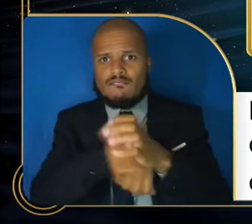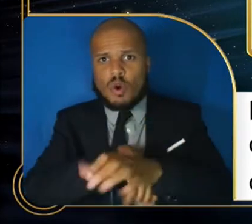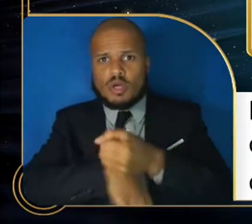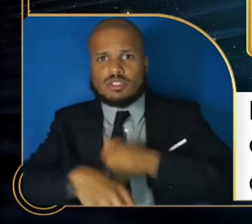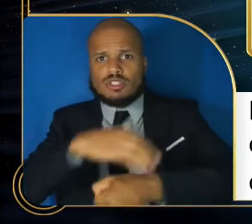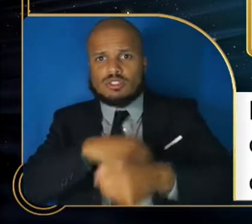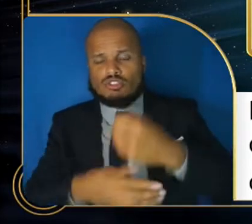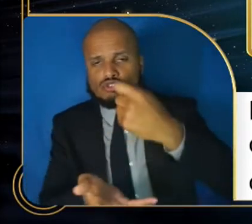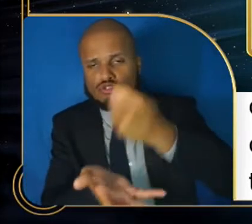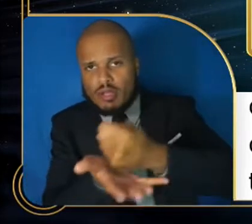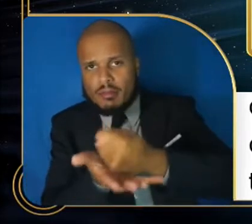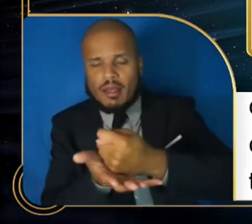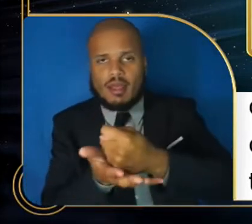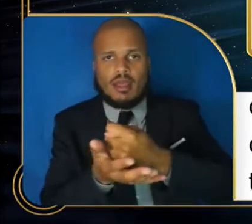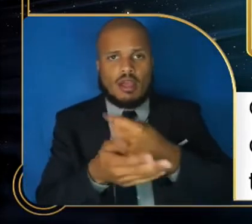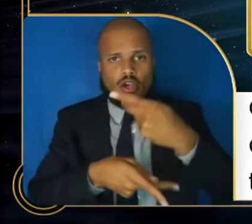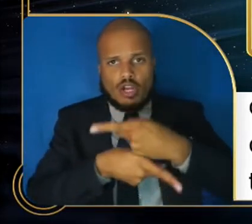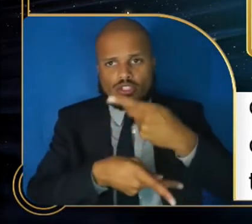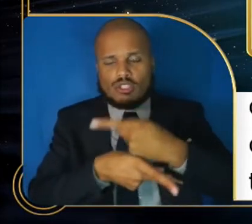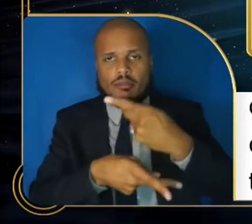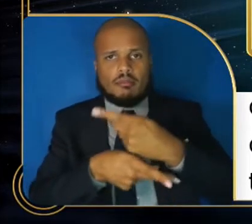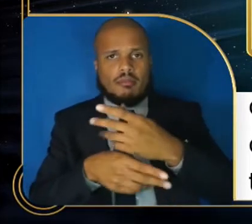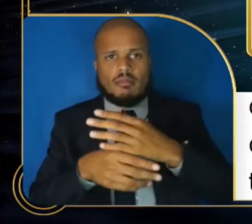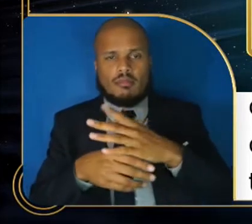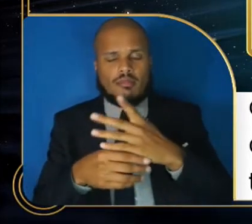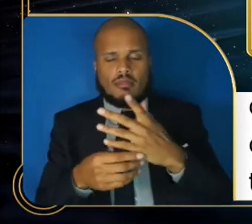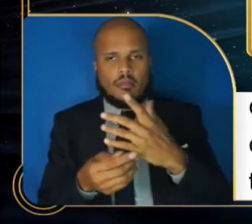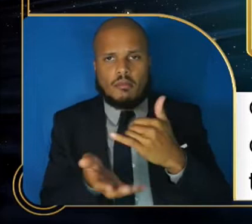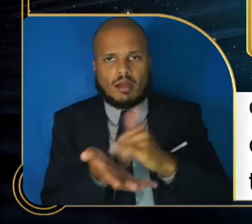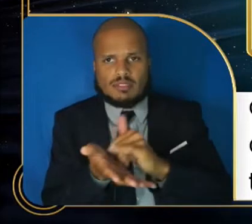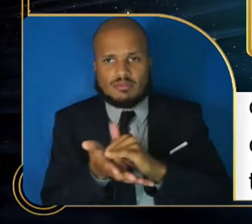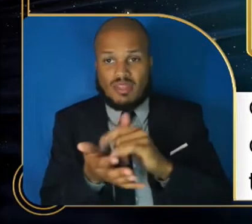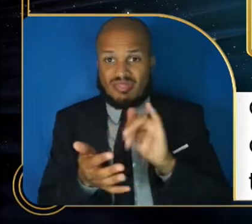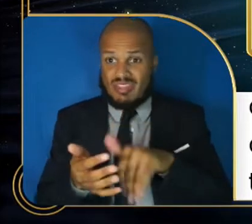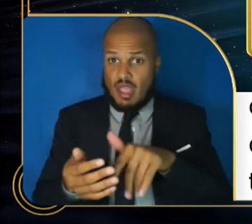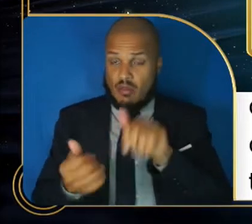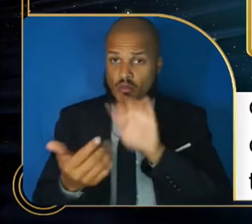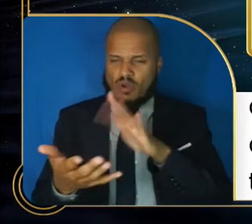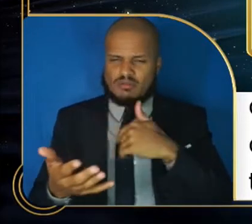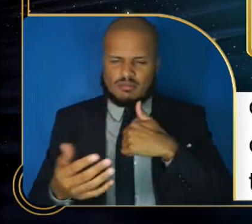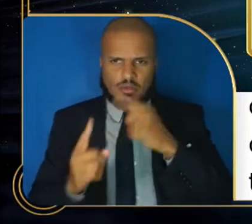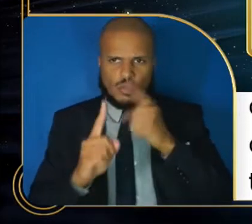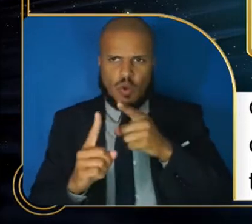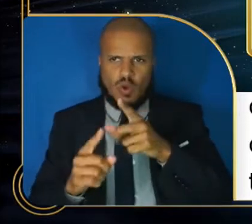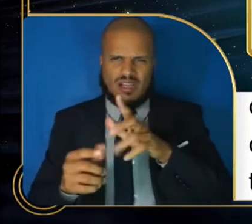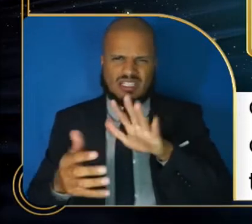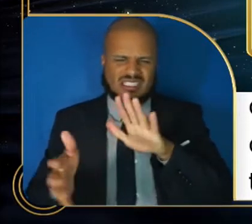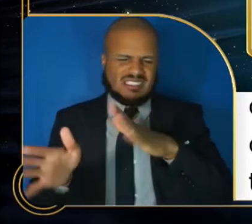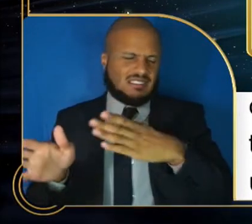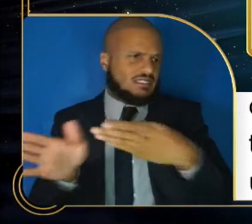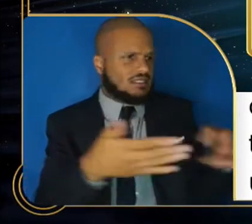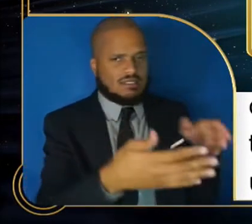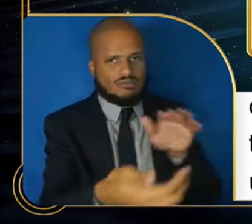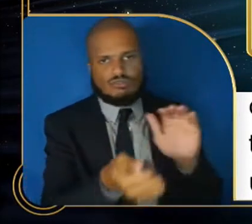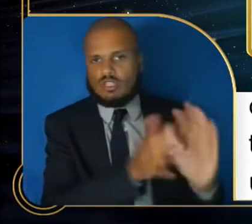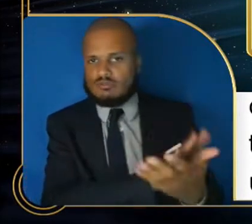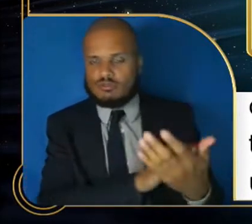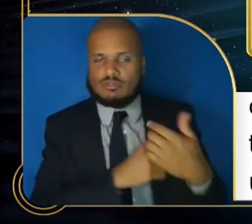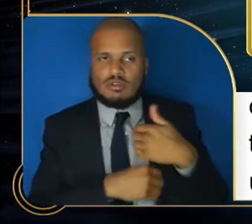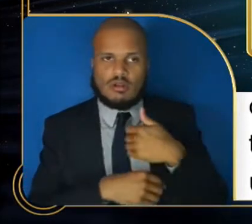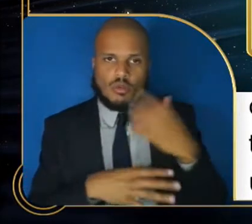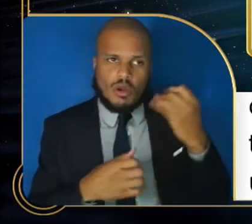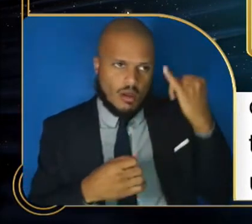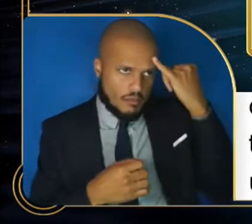and guardianship, unimaginable or impossible. My goal is to continue imagining and building beyond the limits of the